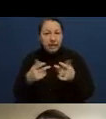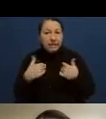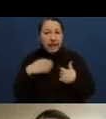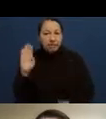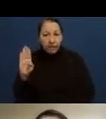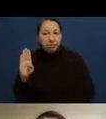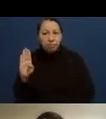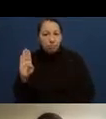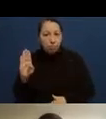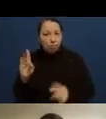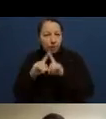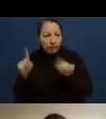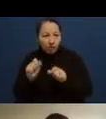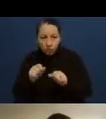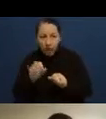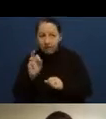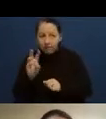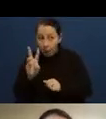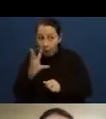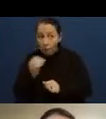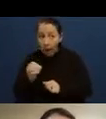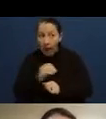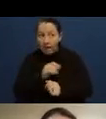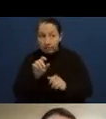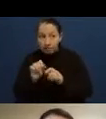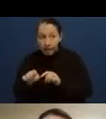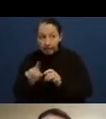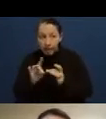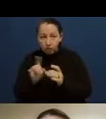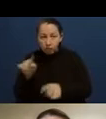can follow and reach out to as well.